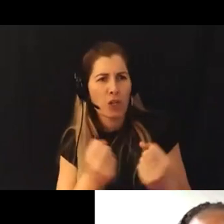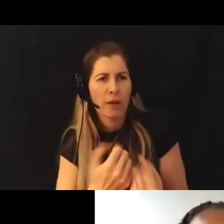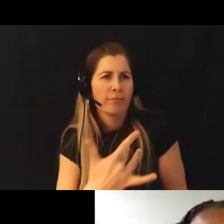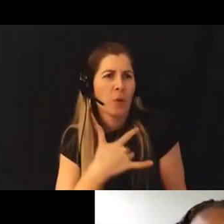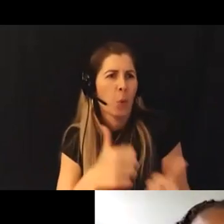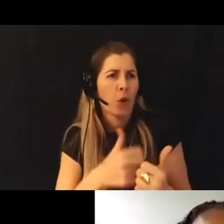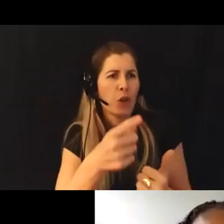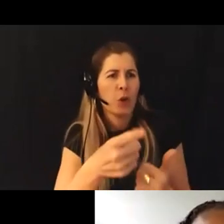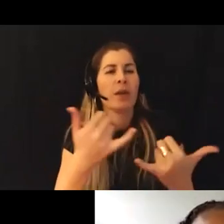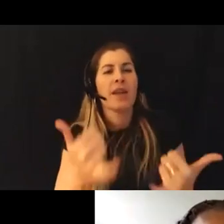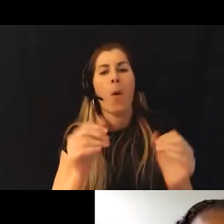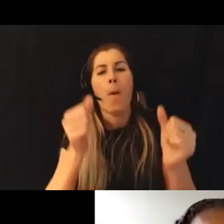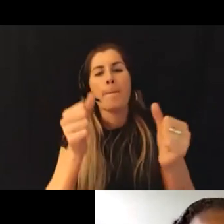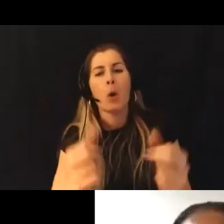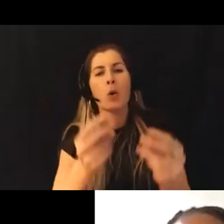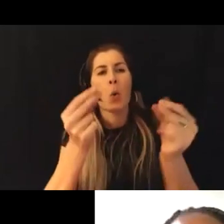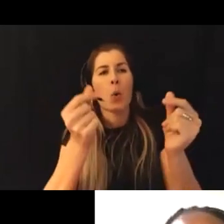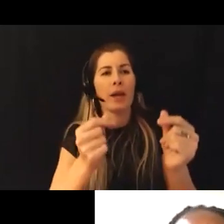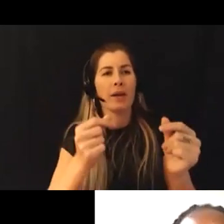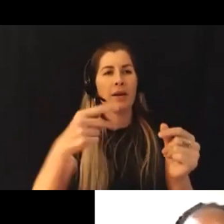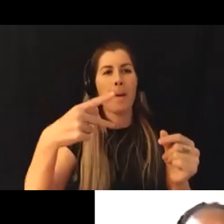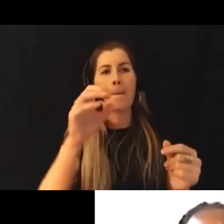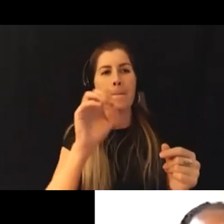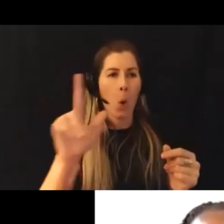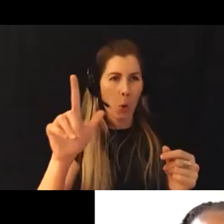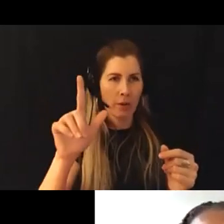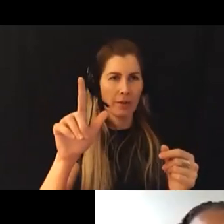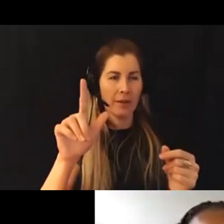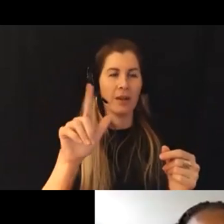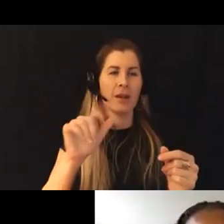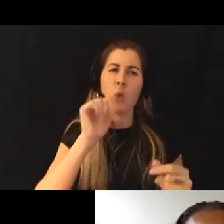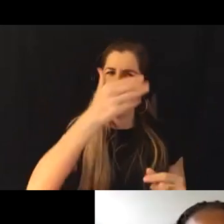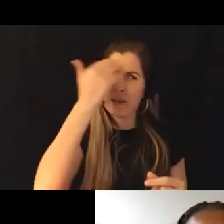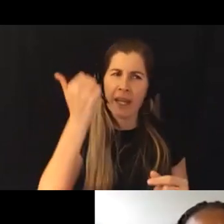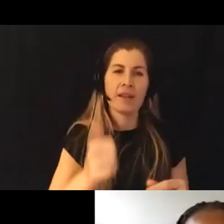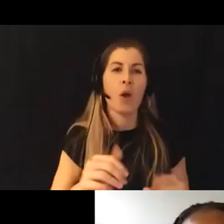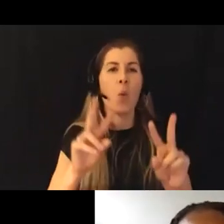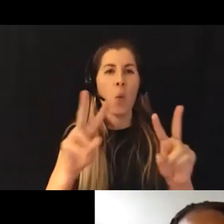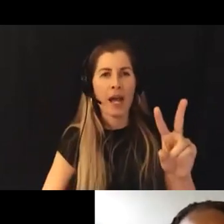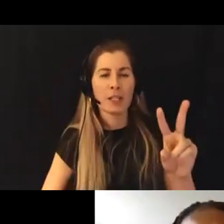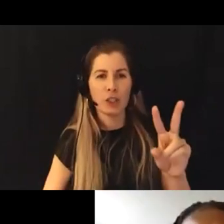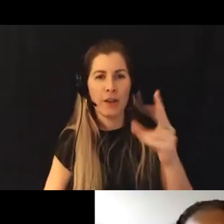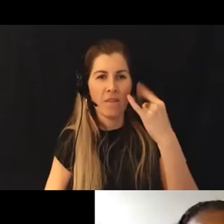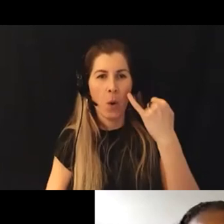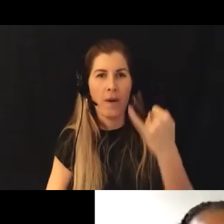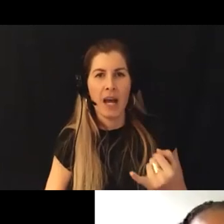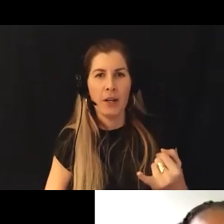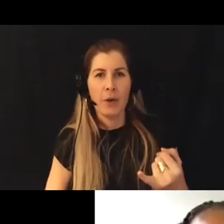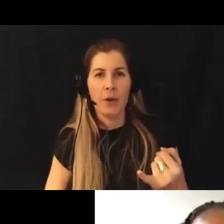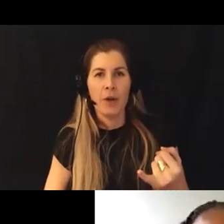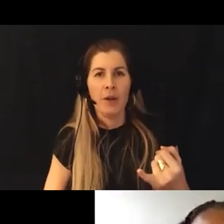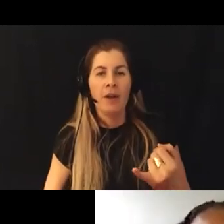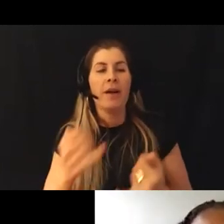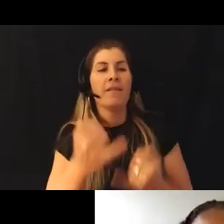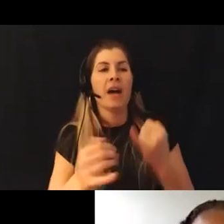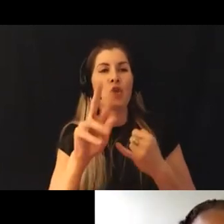producer will now post a quick poll. Please don't forget to watch your inbox for the final survey on Thursday to let us know about